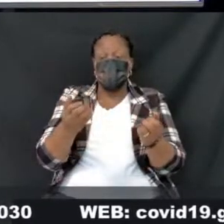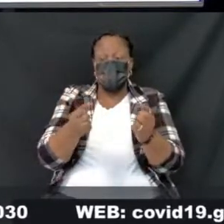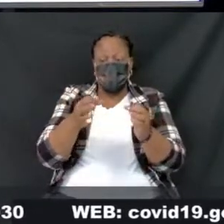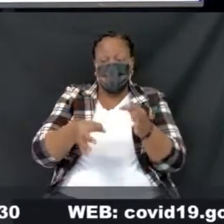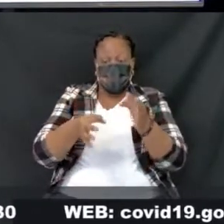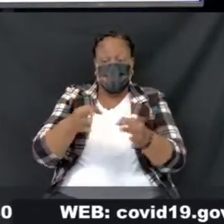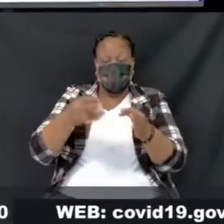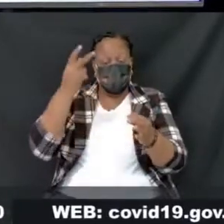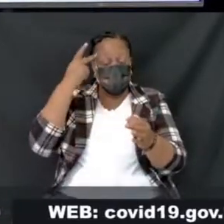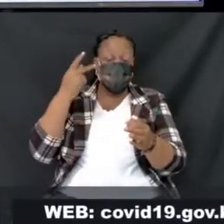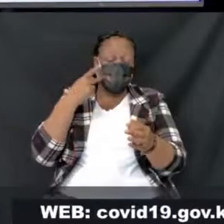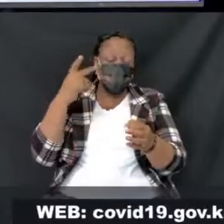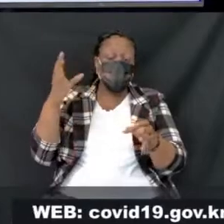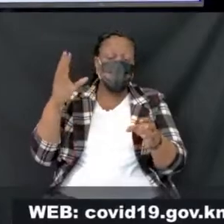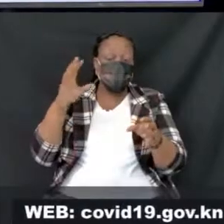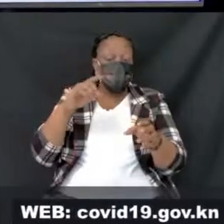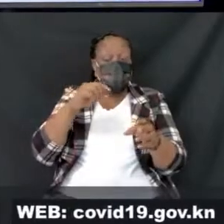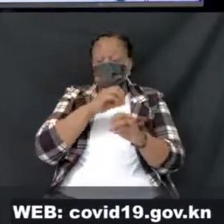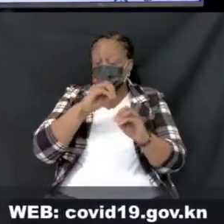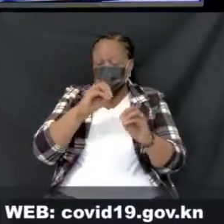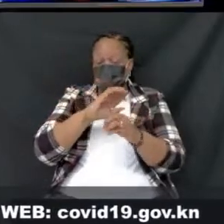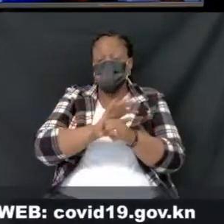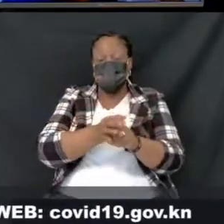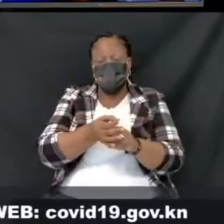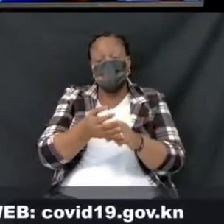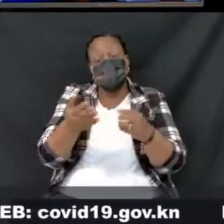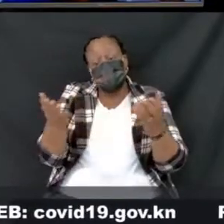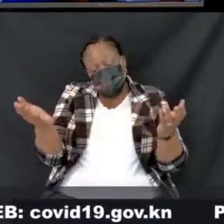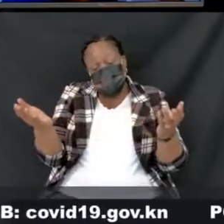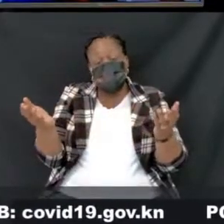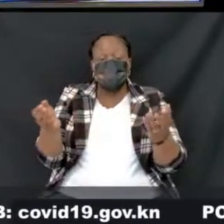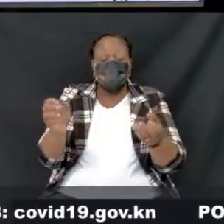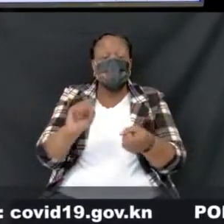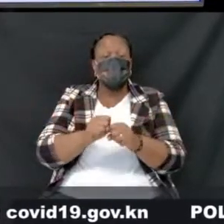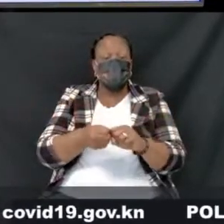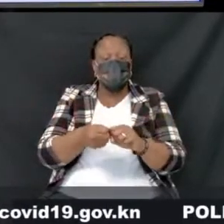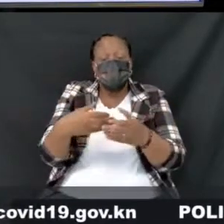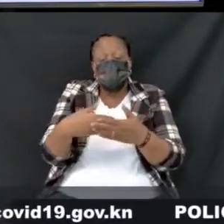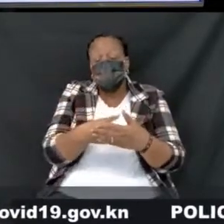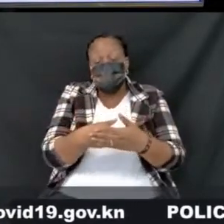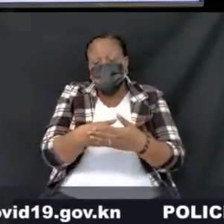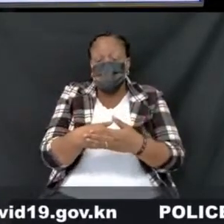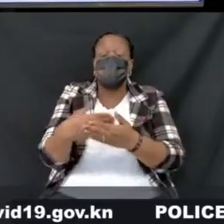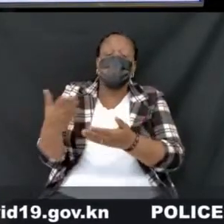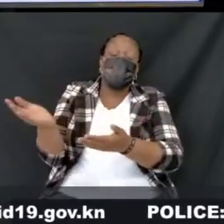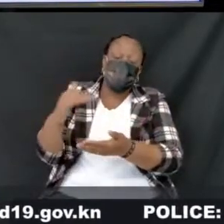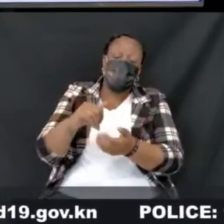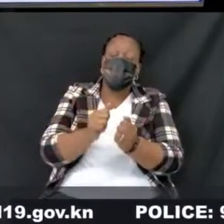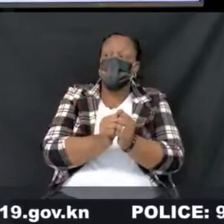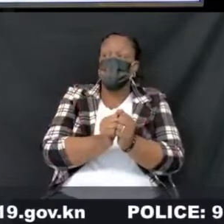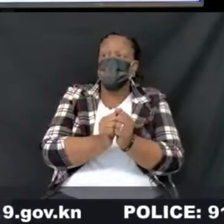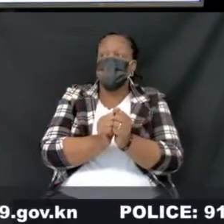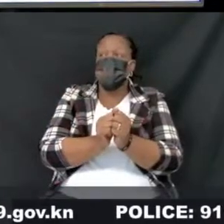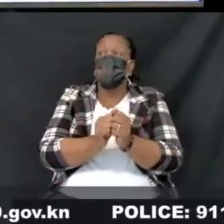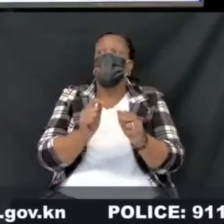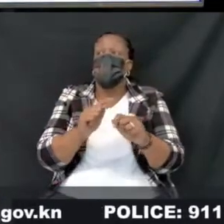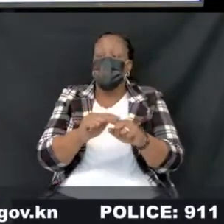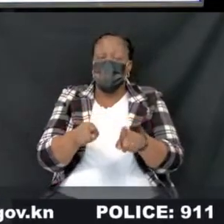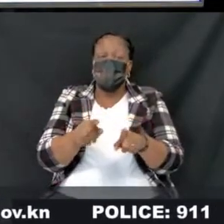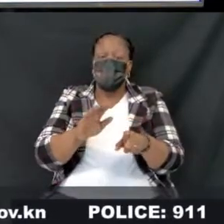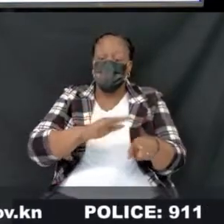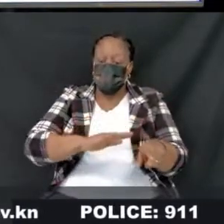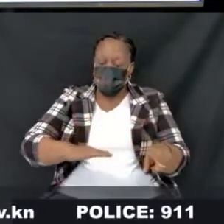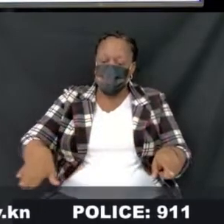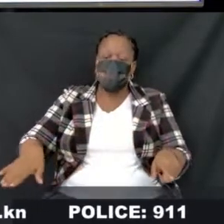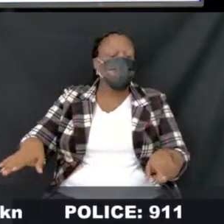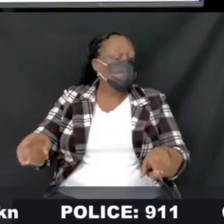And then when they come in, we monitor them. So children are expected to